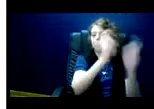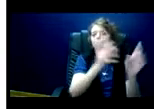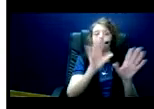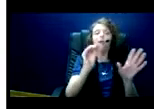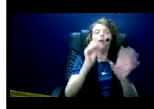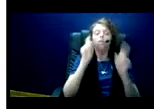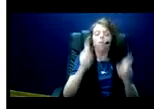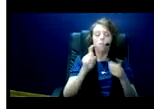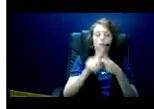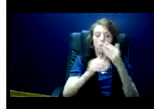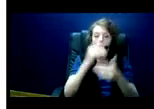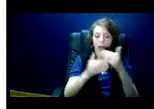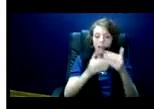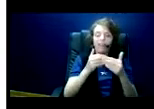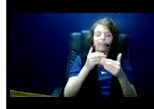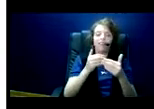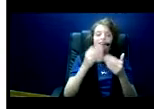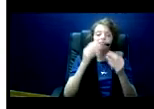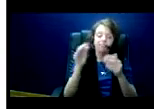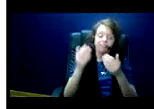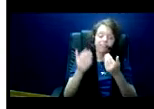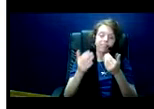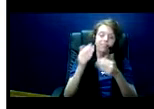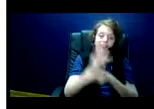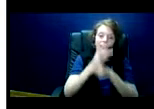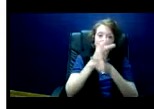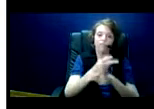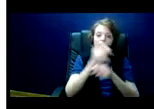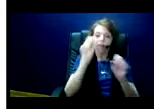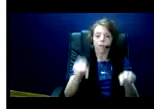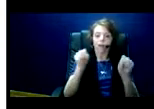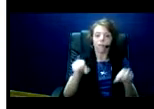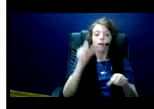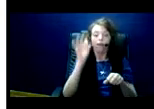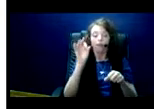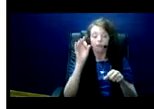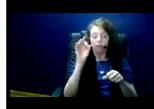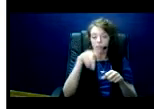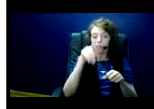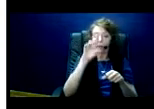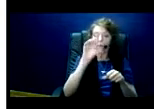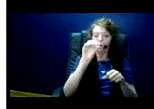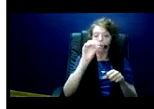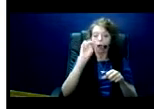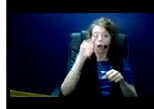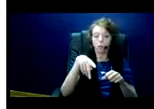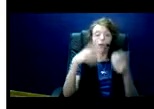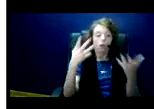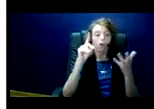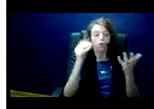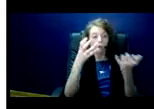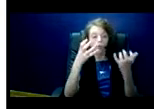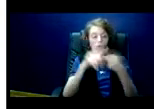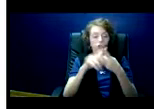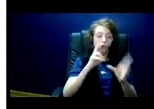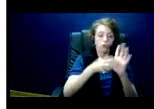craft your communication as carefully as possible. So for example, if you were to think of if the prompt was, do you want to join me in the